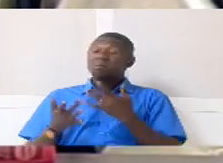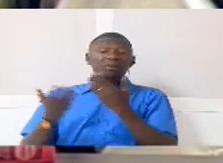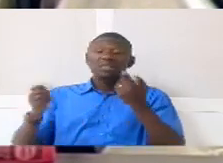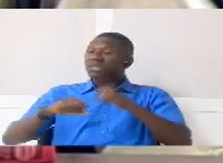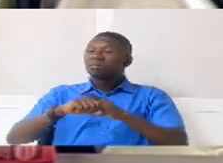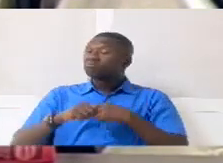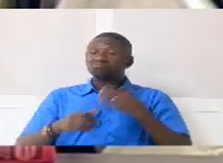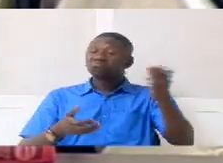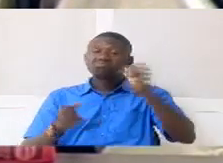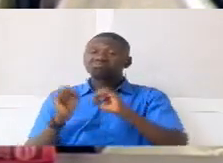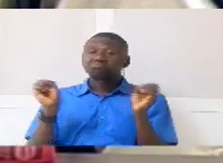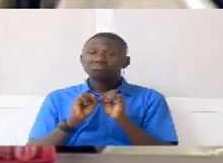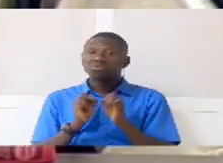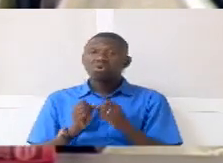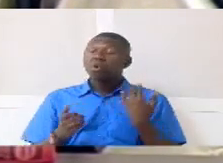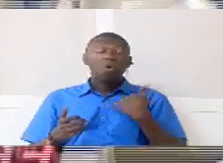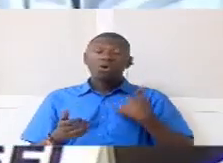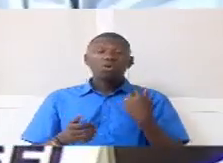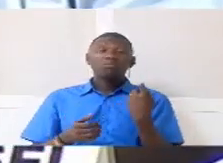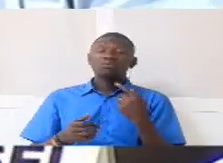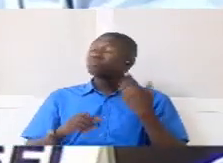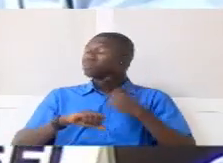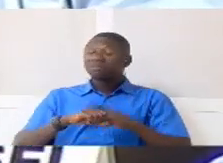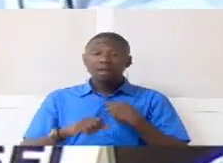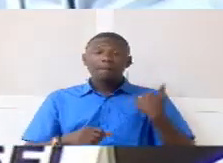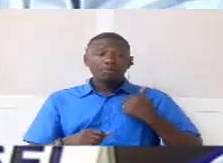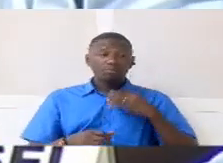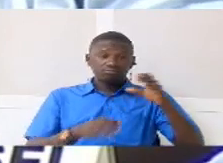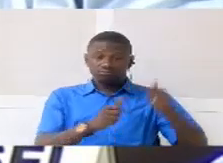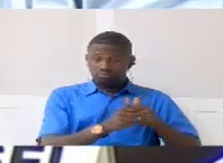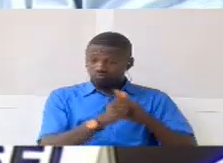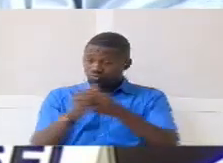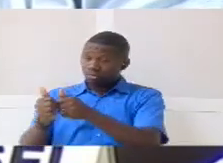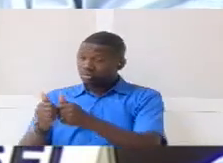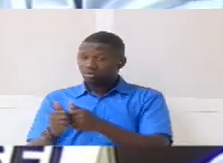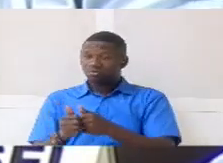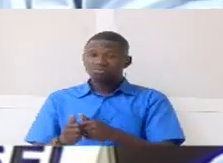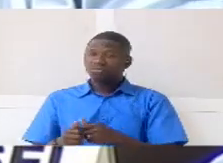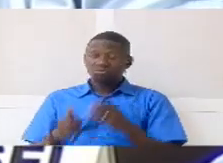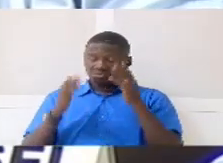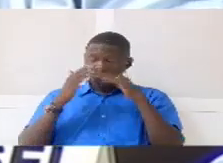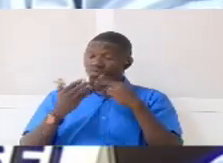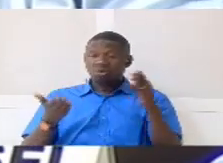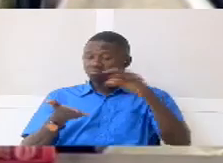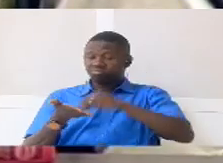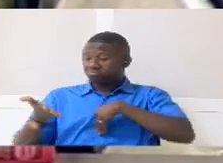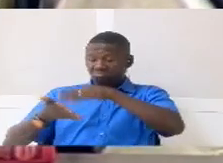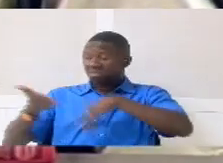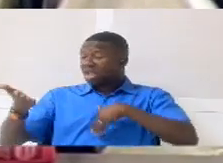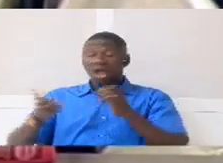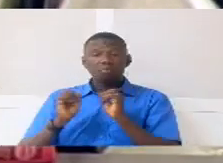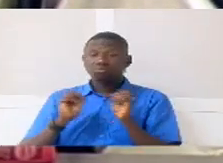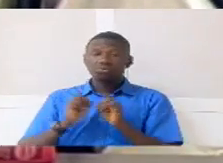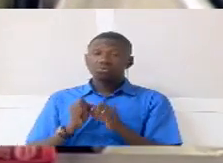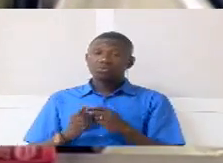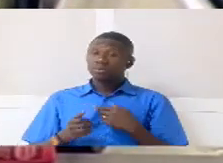with them, and even those that bring them along, who escort them, you don't even ask what their names are. Why? Munanna